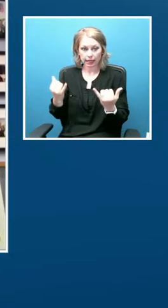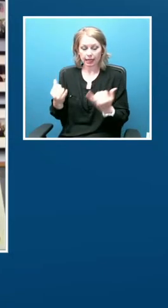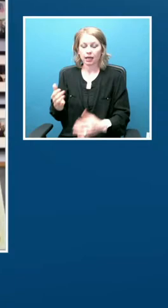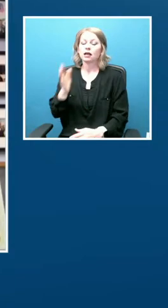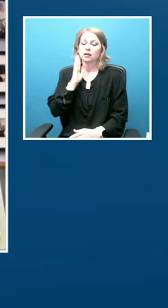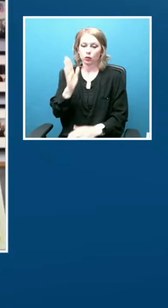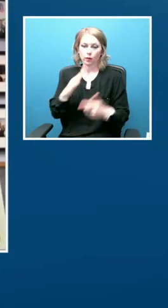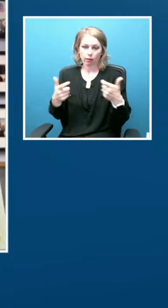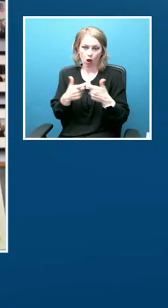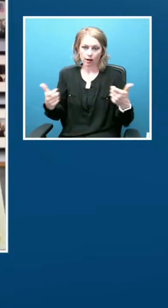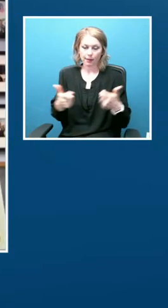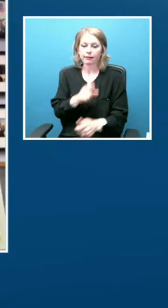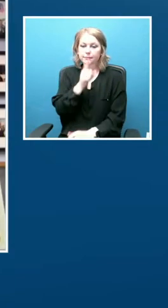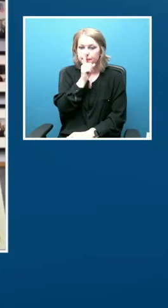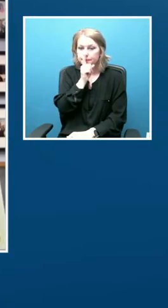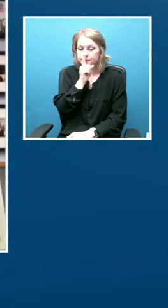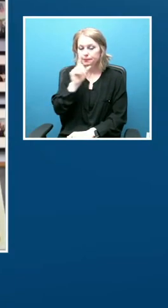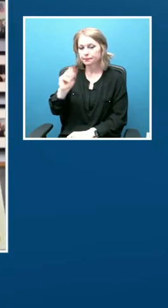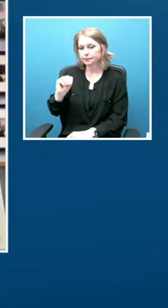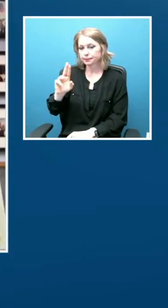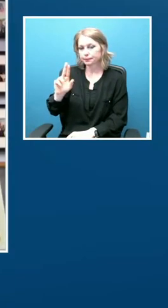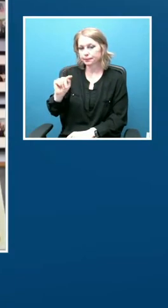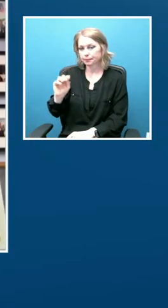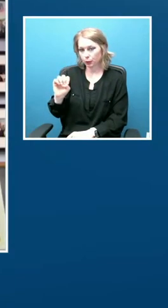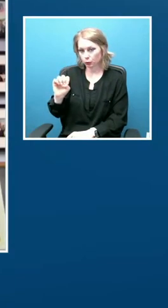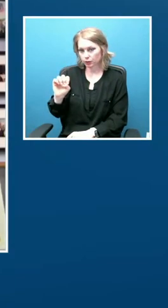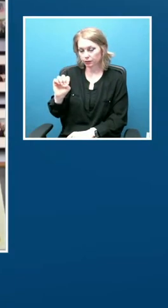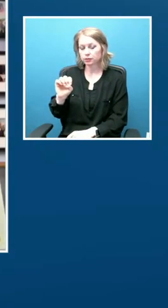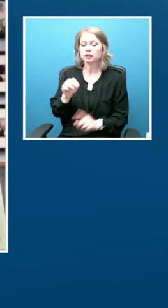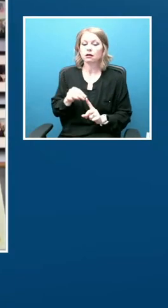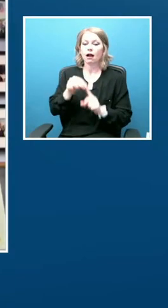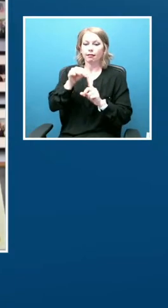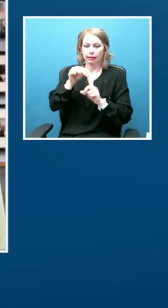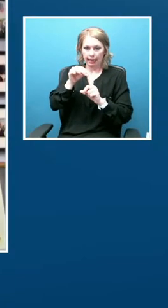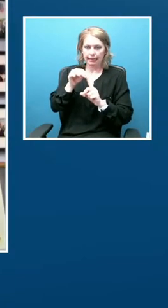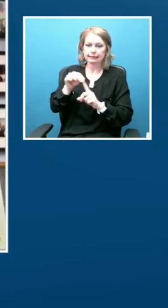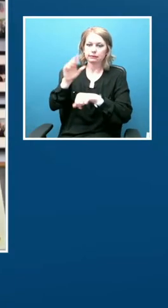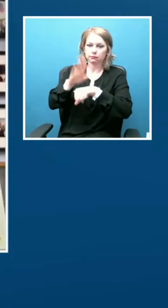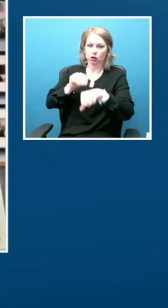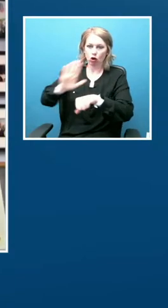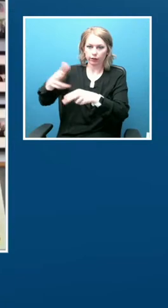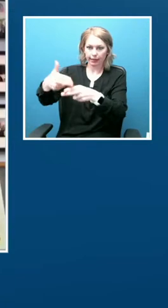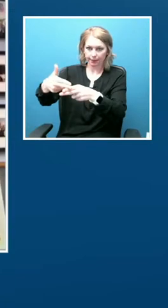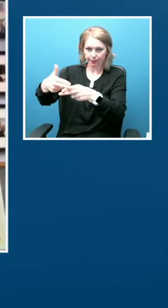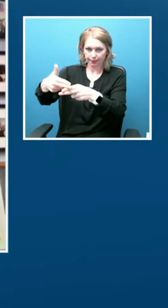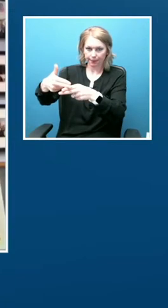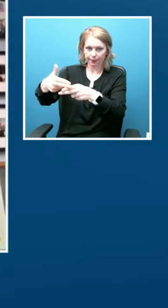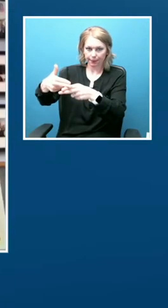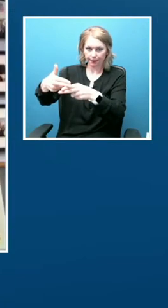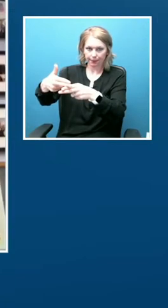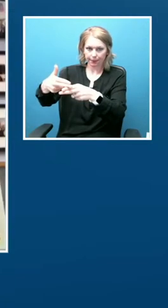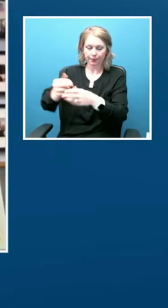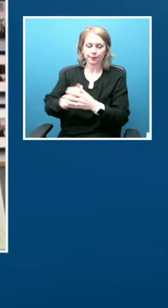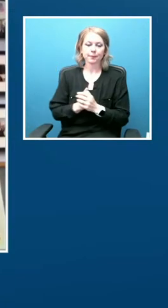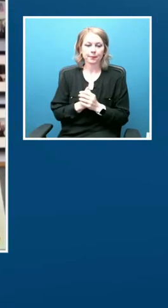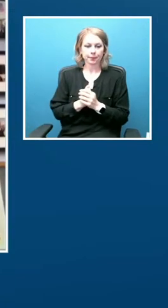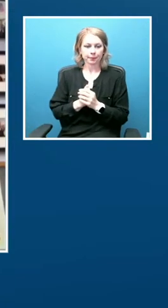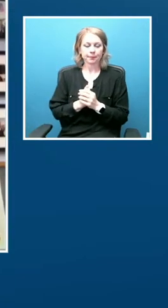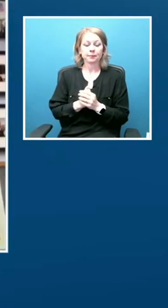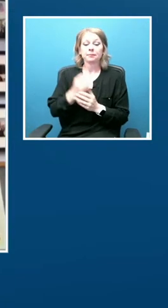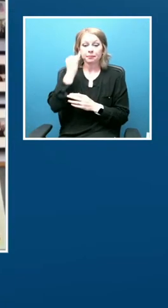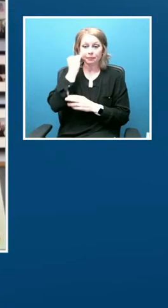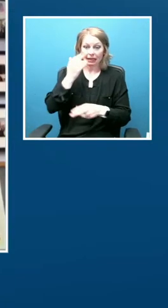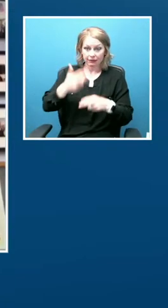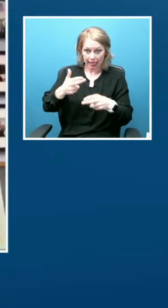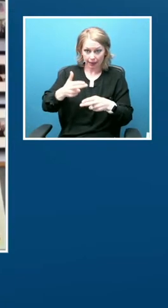the meeting unless they are recognized to speak. At that point, they will be introduced and unmuted